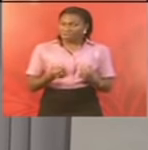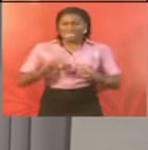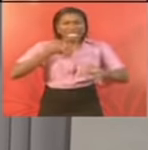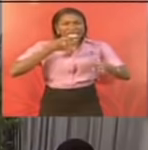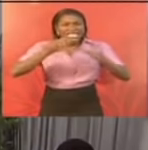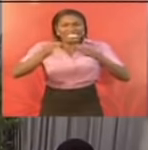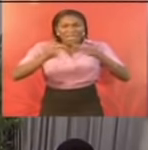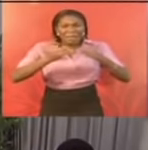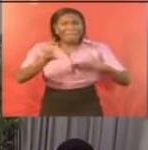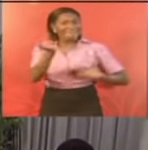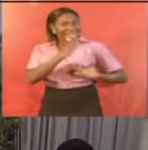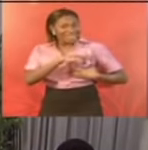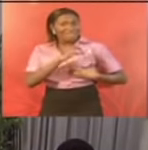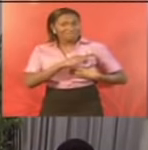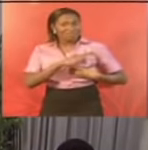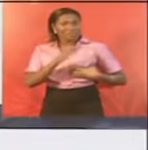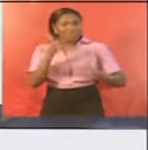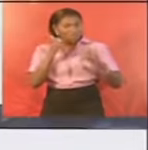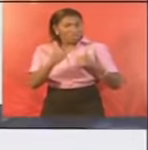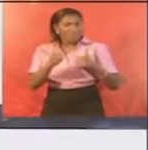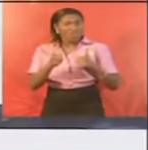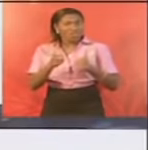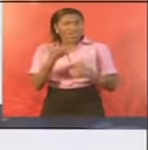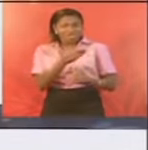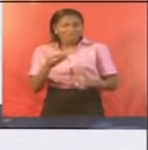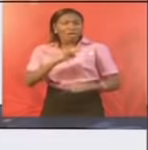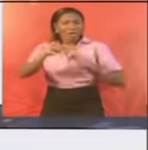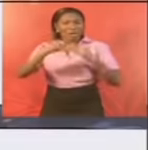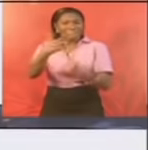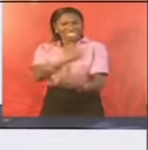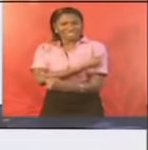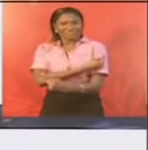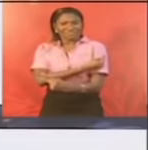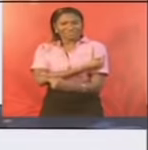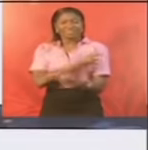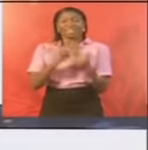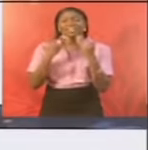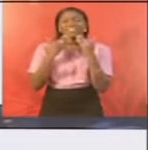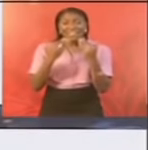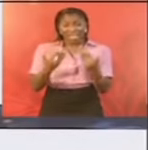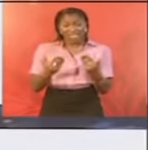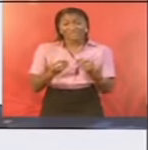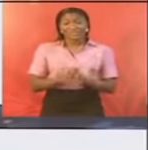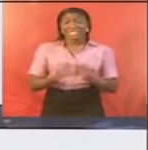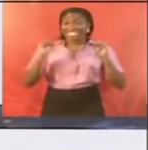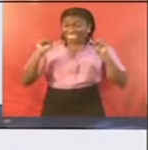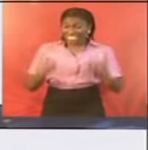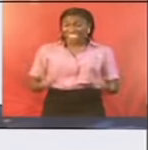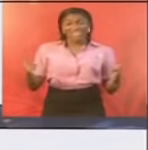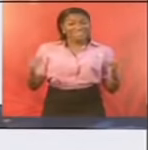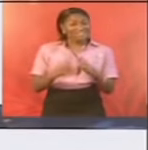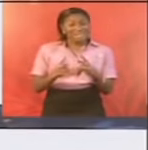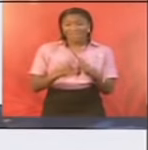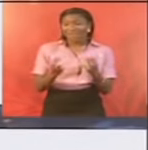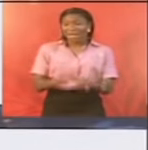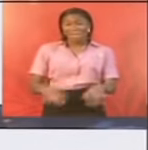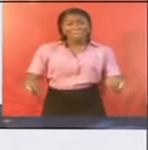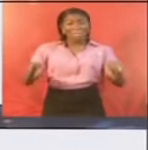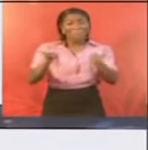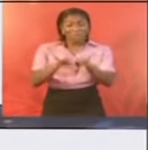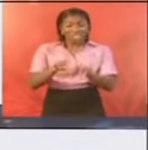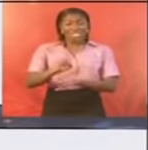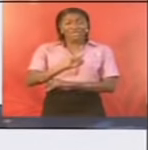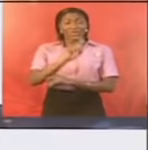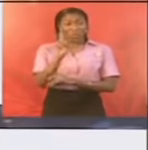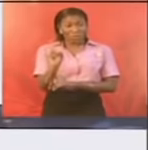vaccinations. Thank you, Minister. And that is indeed a very important question. This is an issue